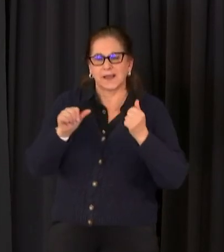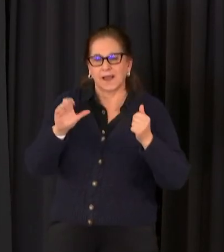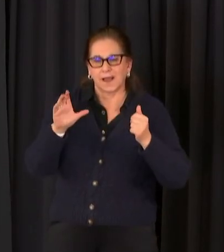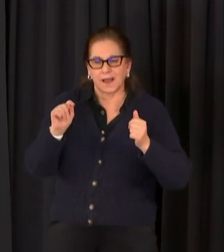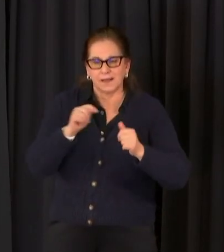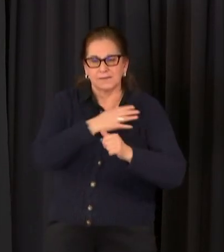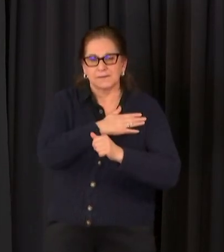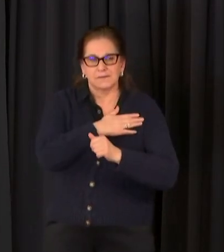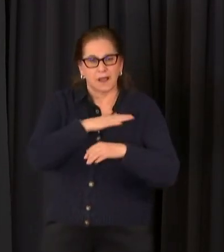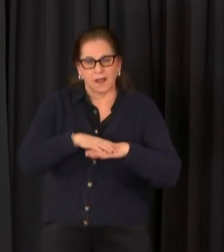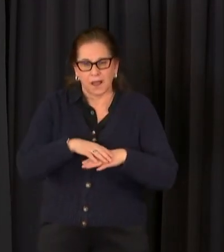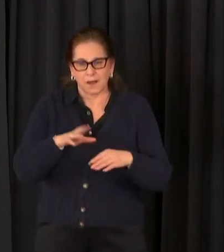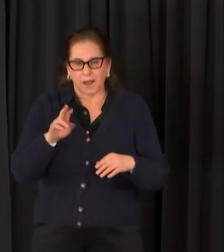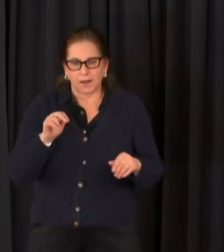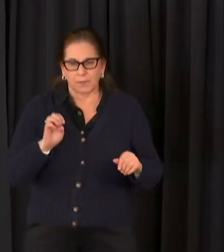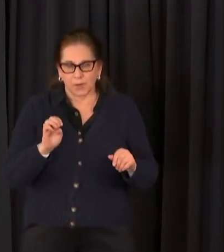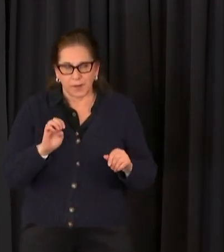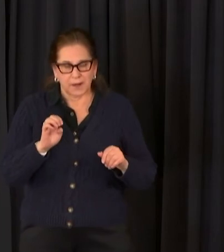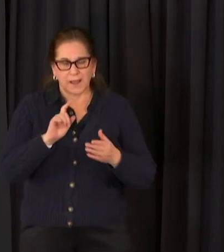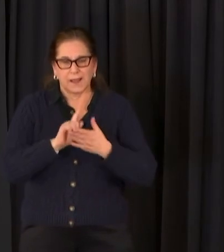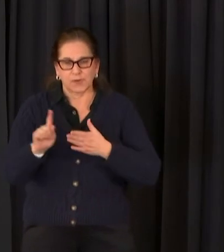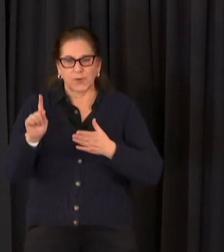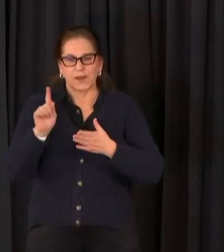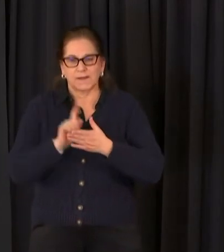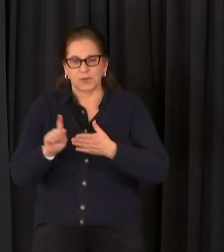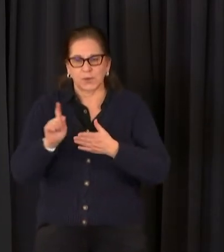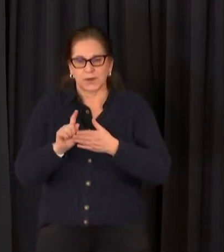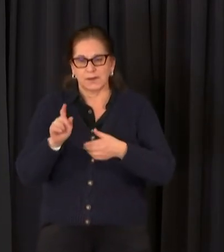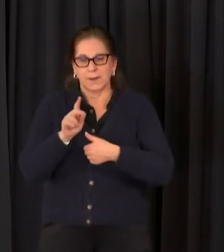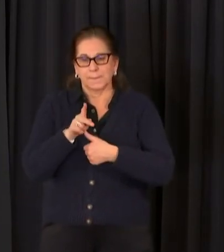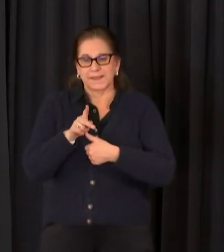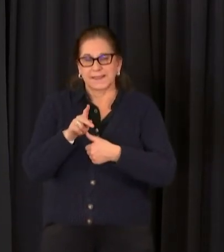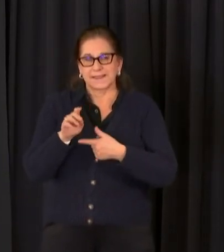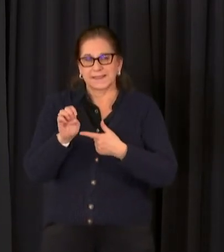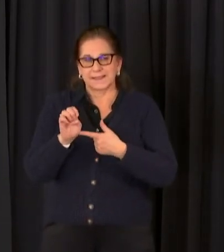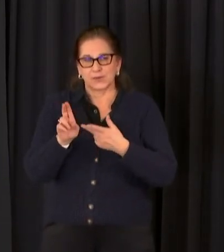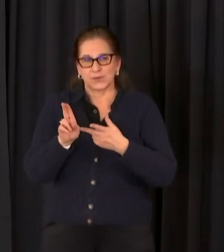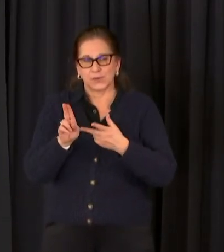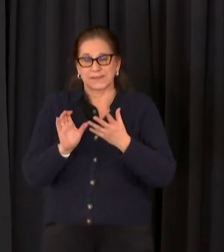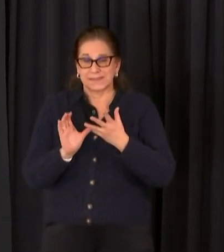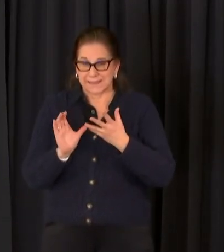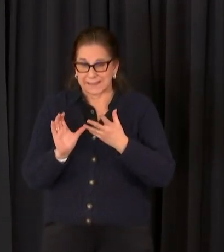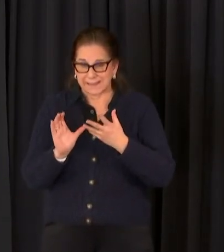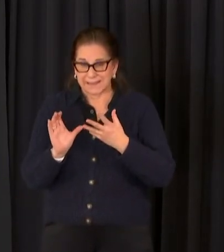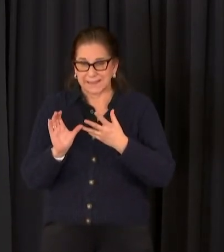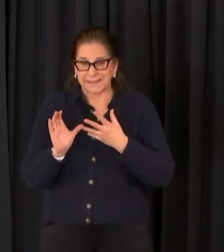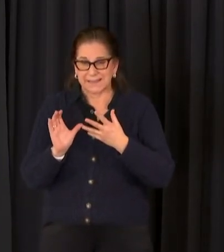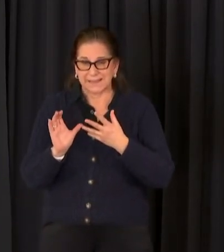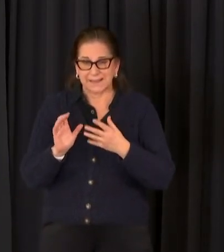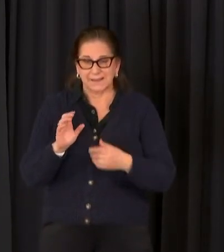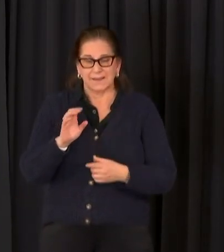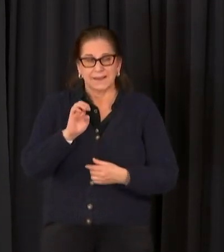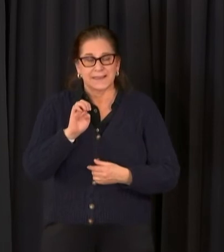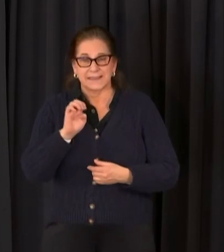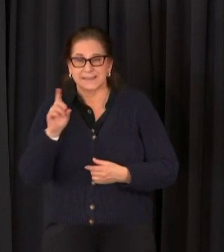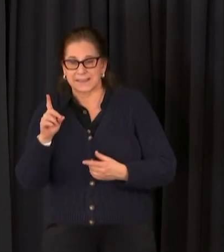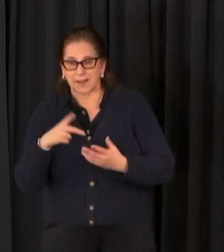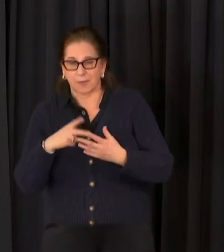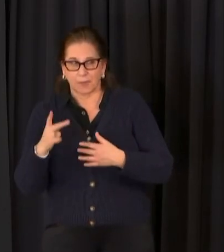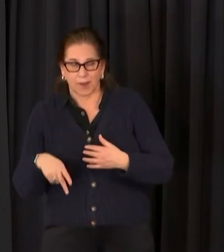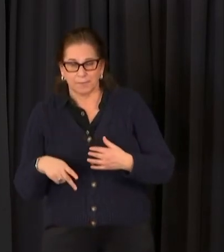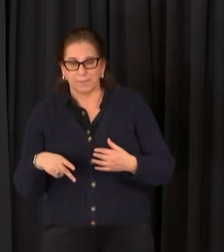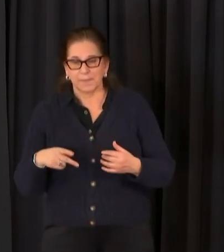updates to extend the number of weeks for PEUC and for the EB programs. And in that